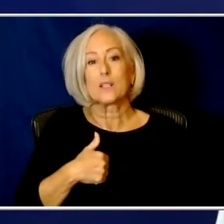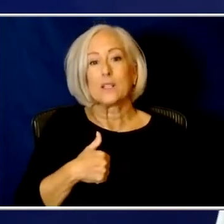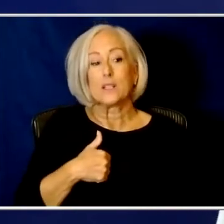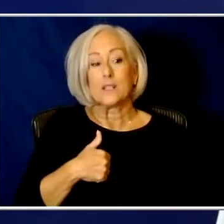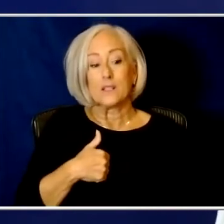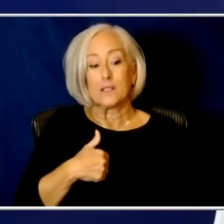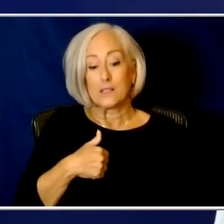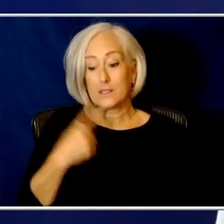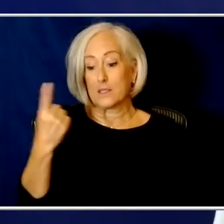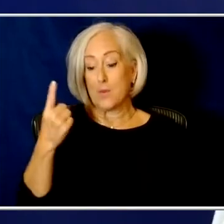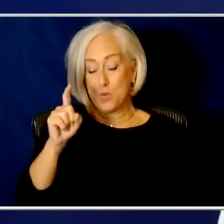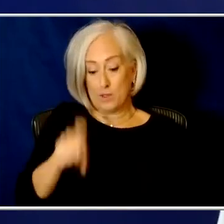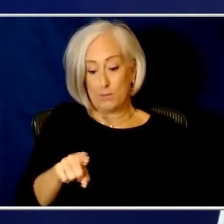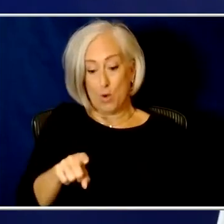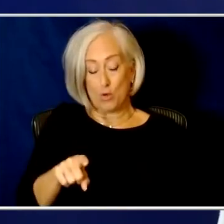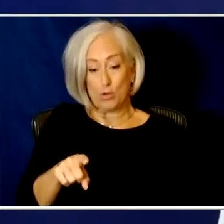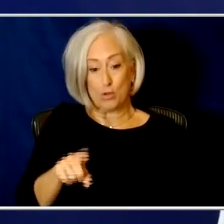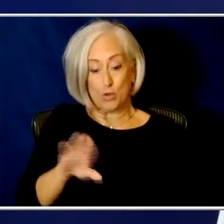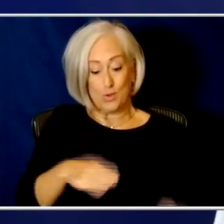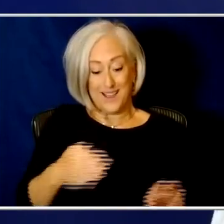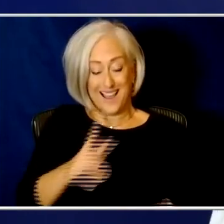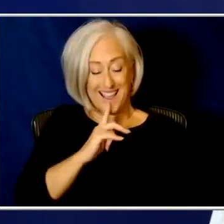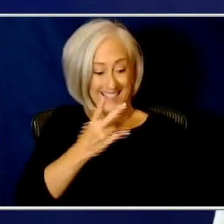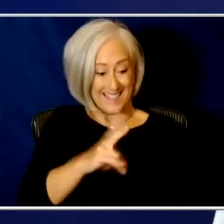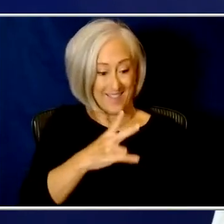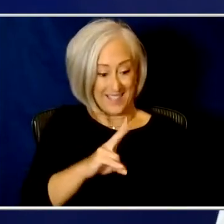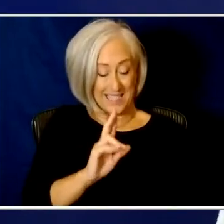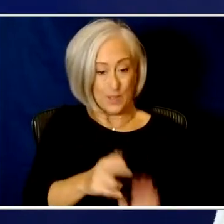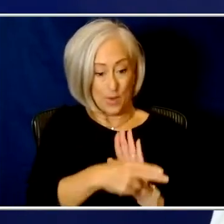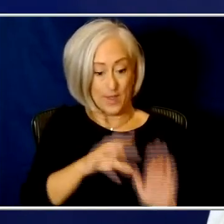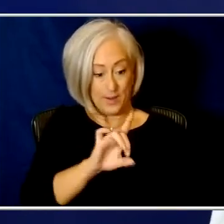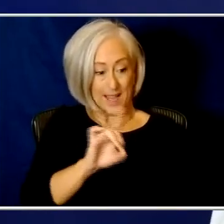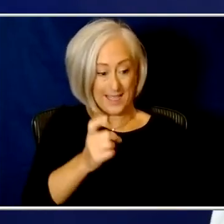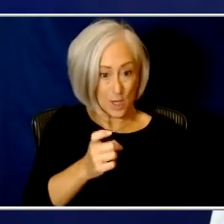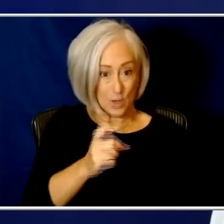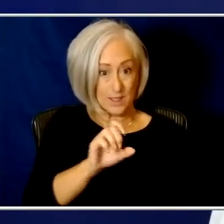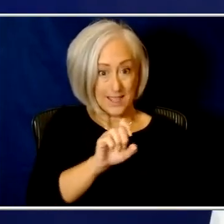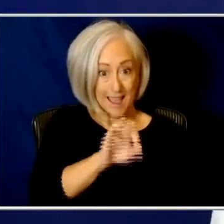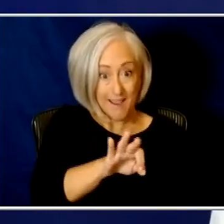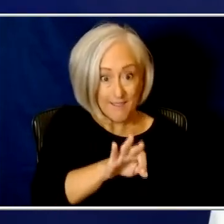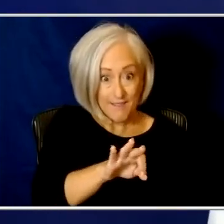our fate. When we don't act on what we know is the best way to take care of ourselves,